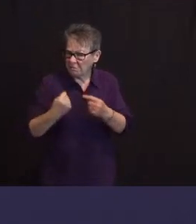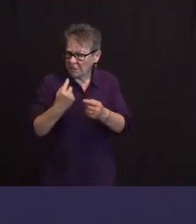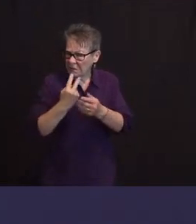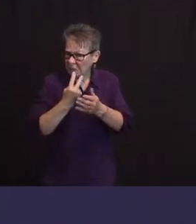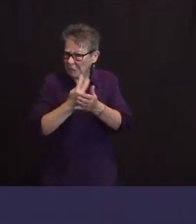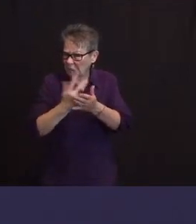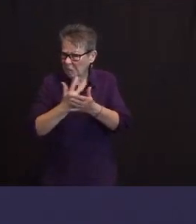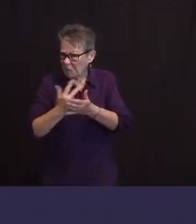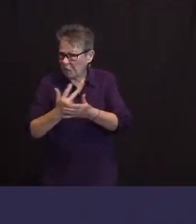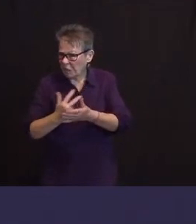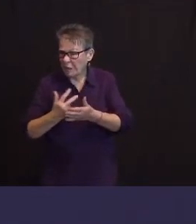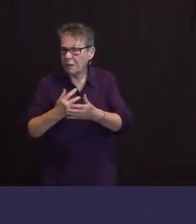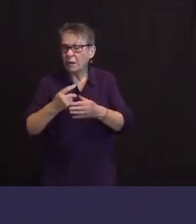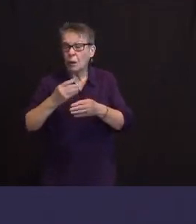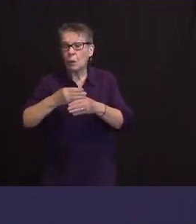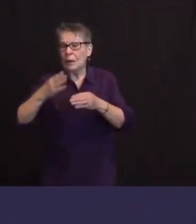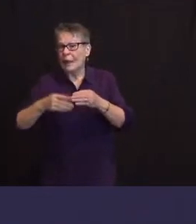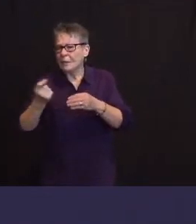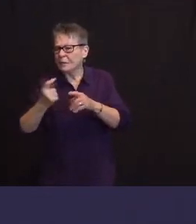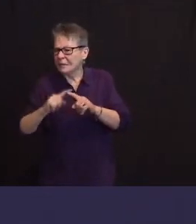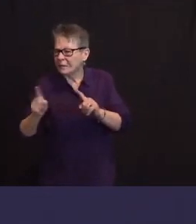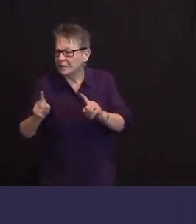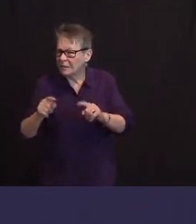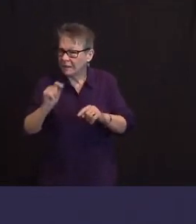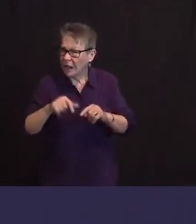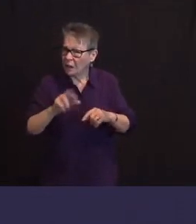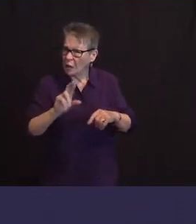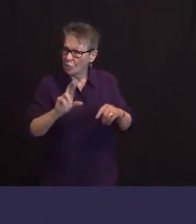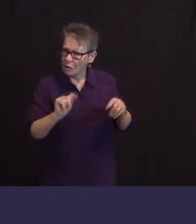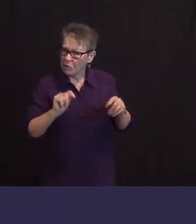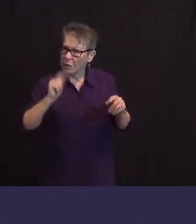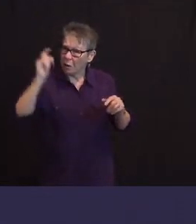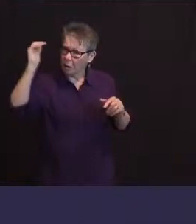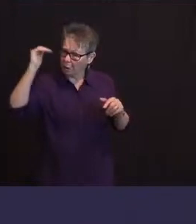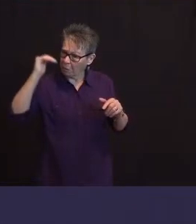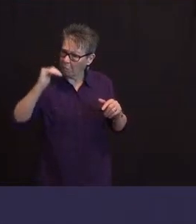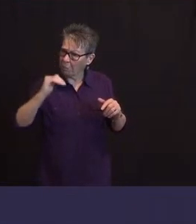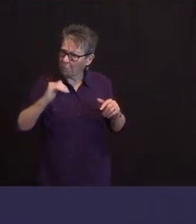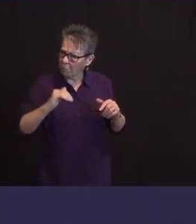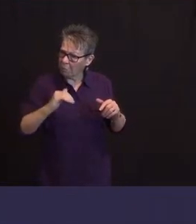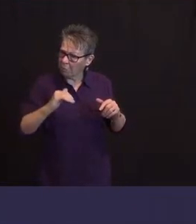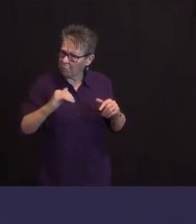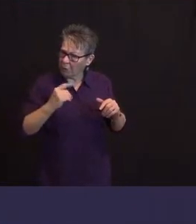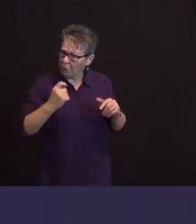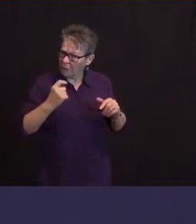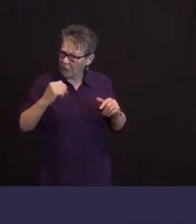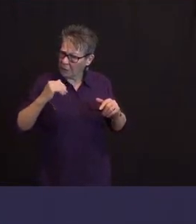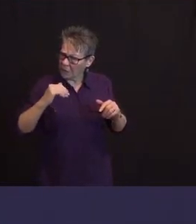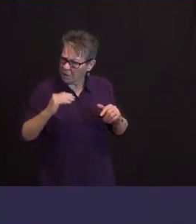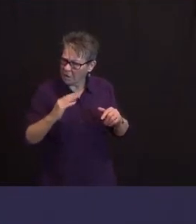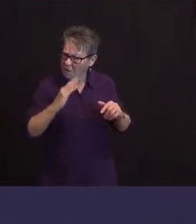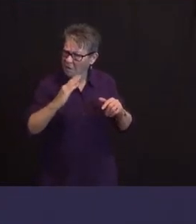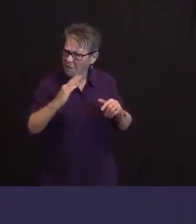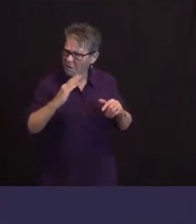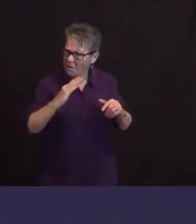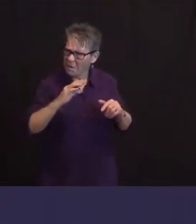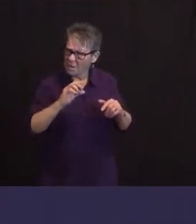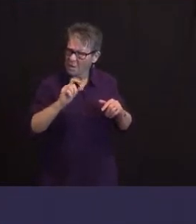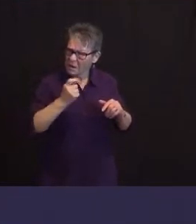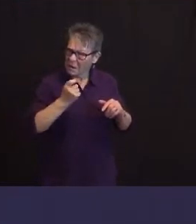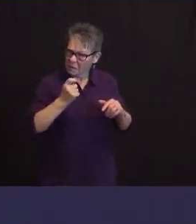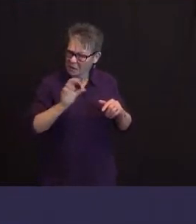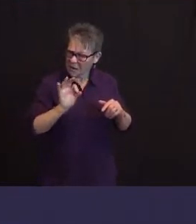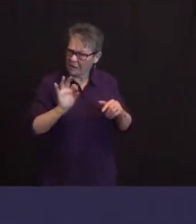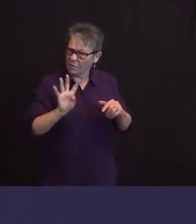weekends. Rate of transmission has been coming down. It feels like it's creeping up a little bit here. Yesterday to today, the last couple of days, Judy,